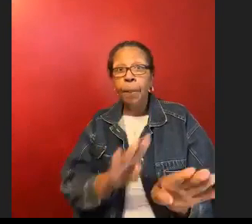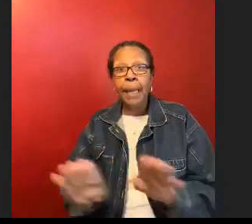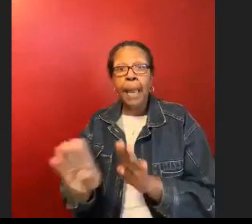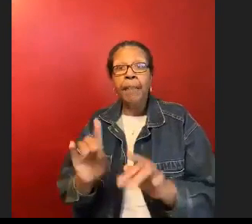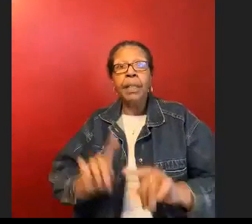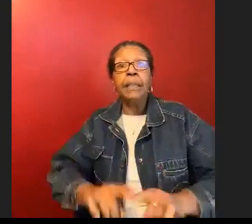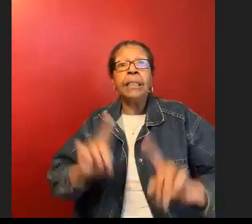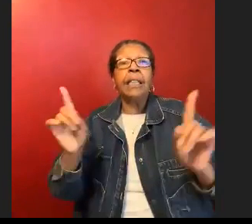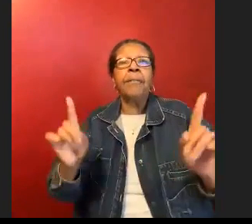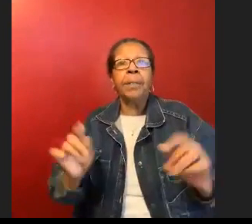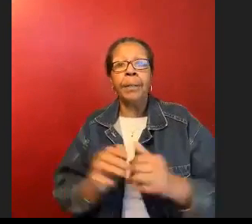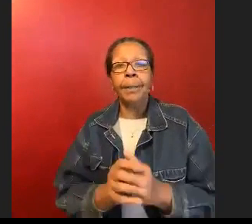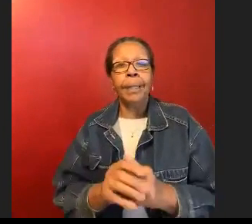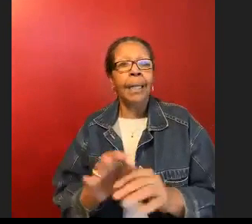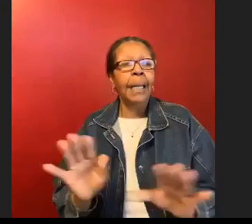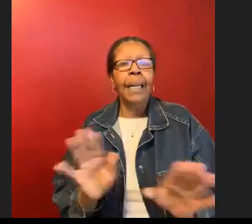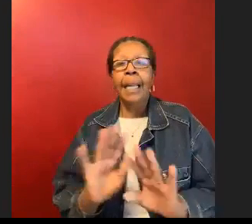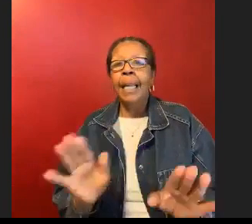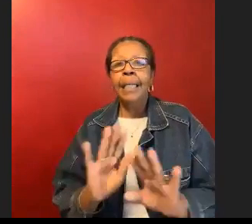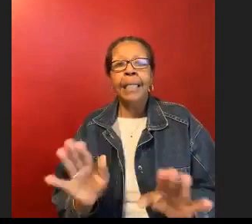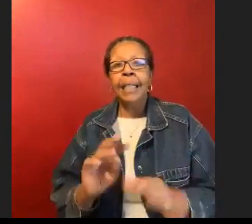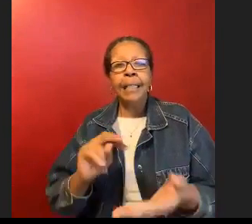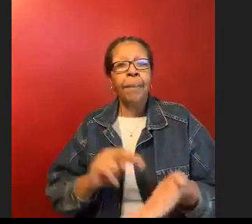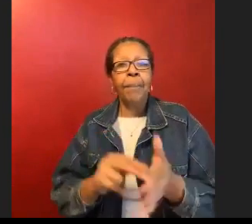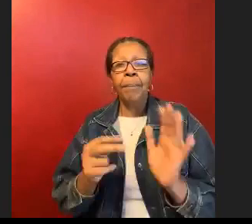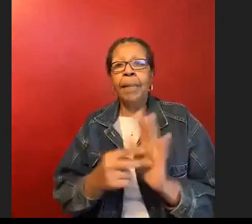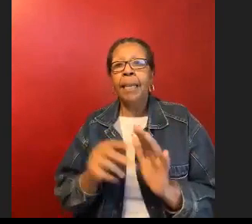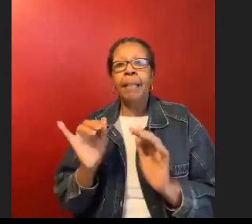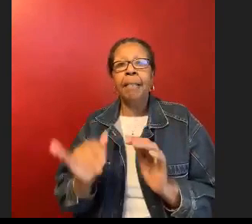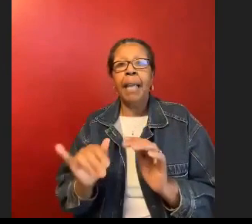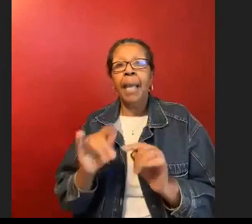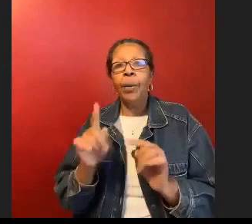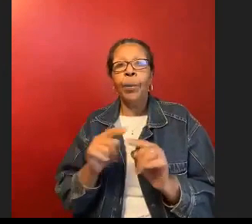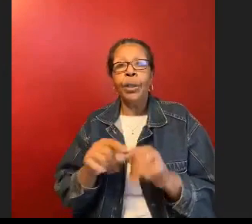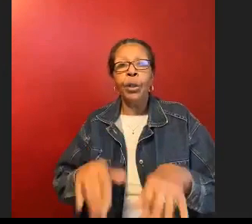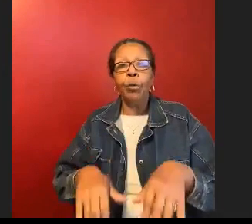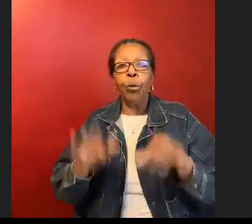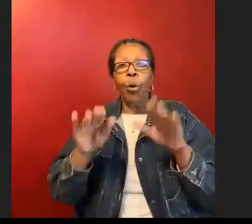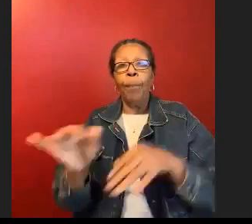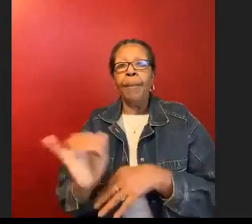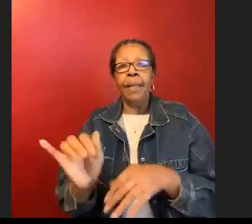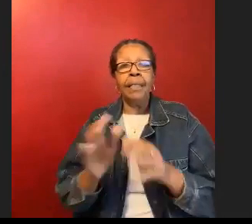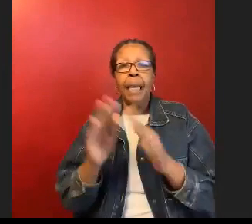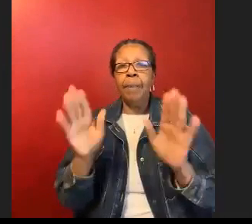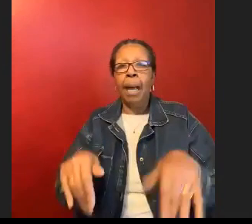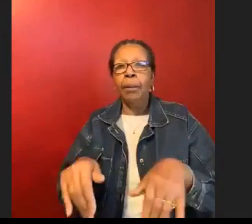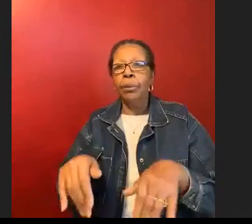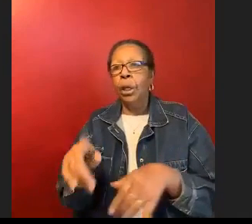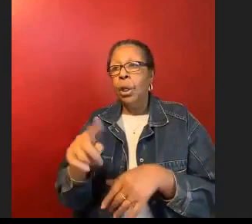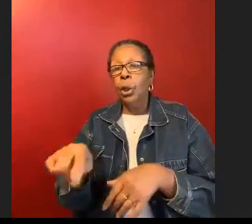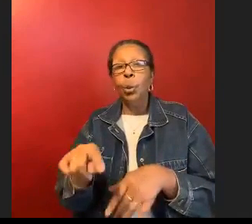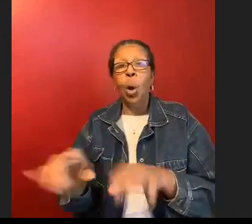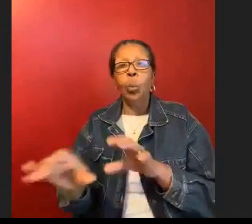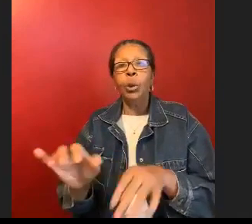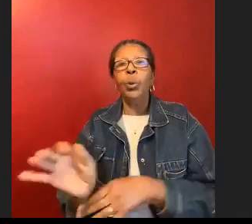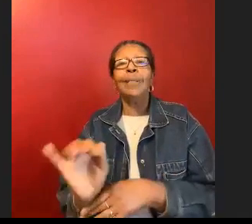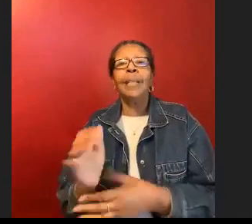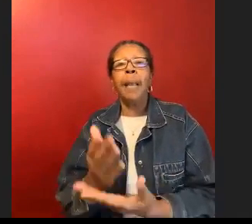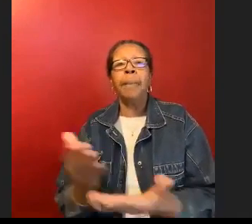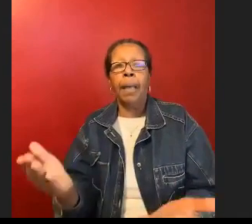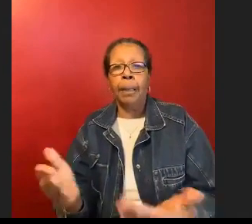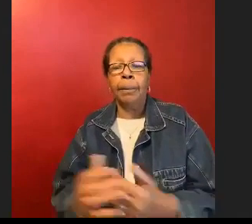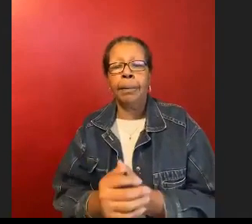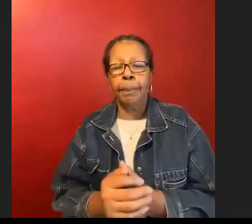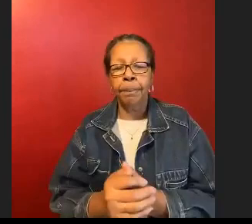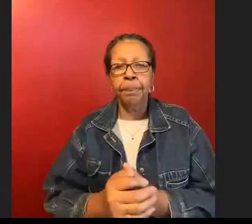all under the same roof that you're all going to be the same product of the household in which you live. So Thomas is